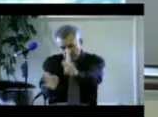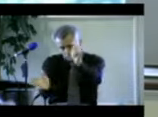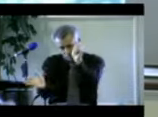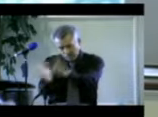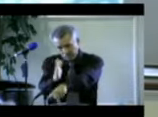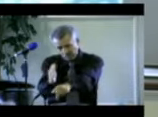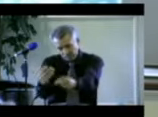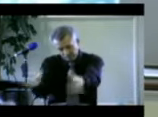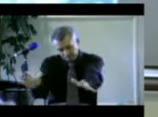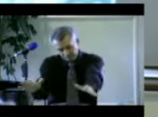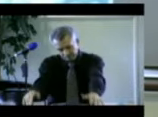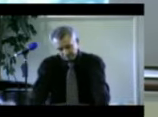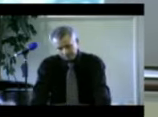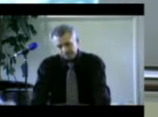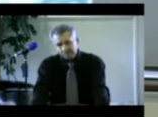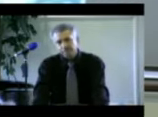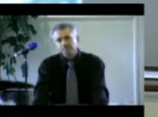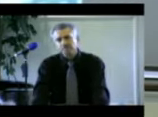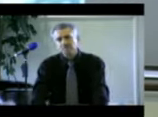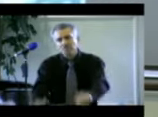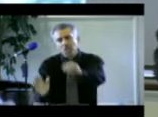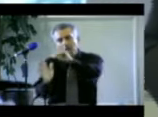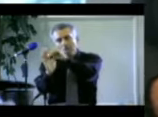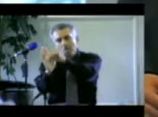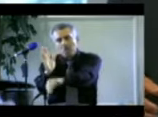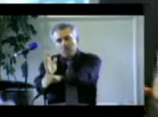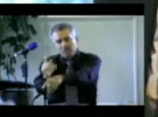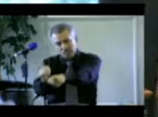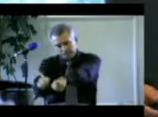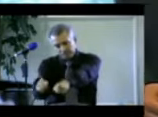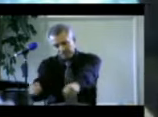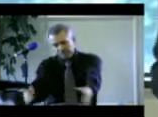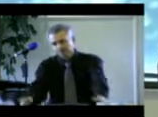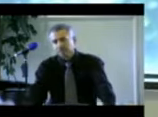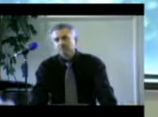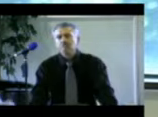him. He murdered him in cold blood.